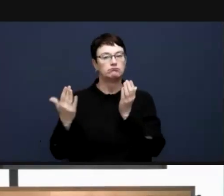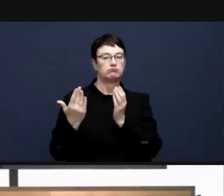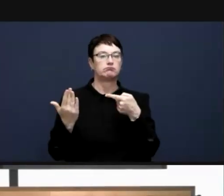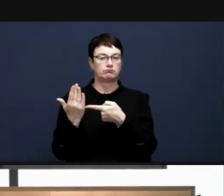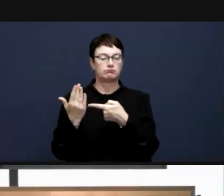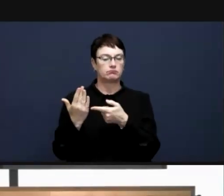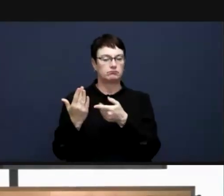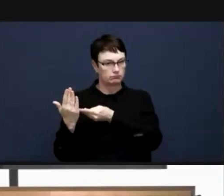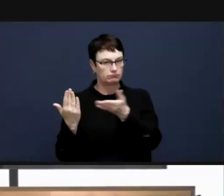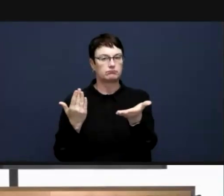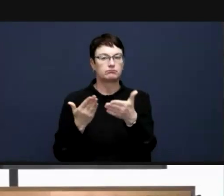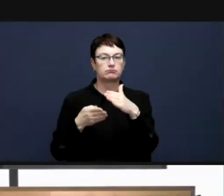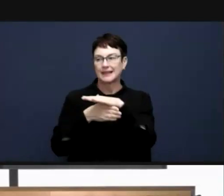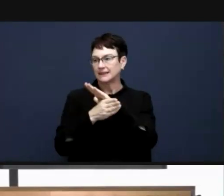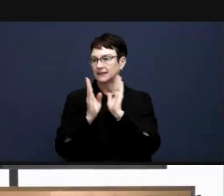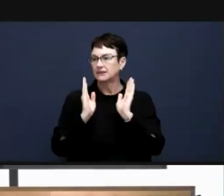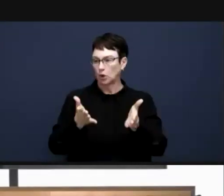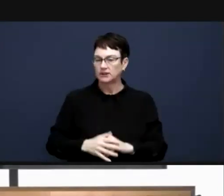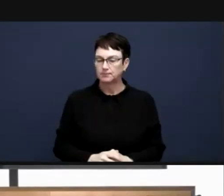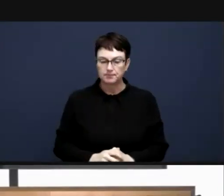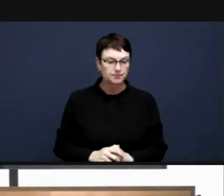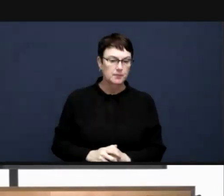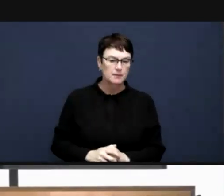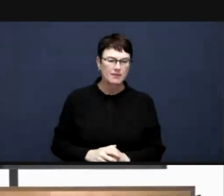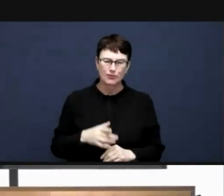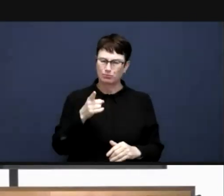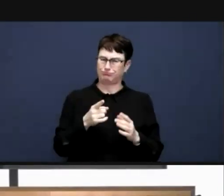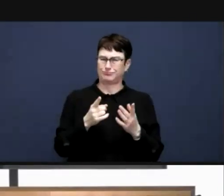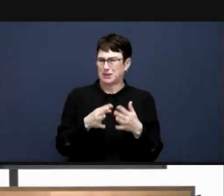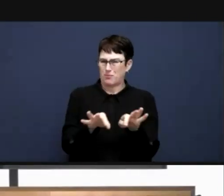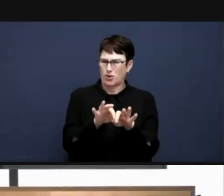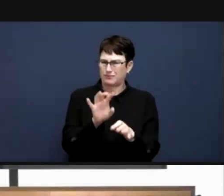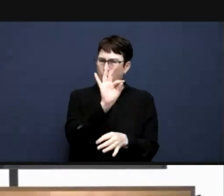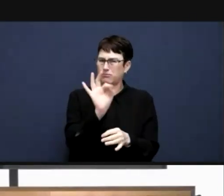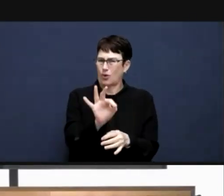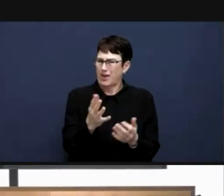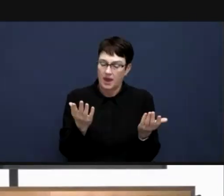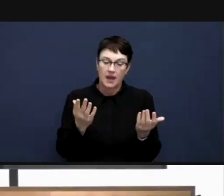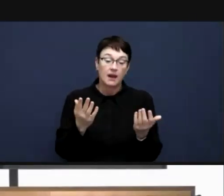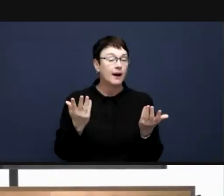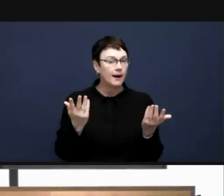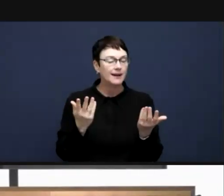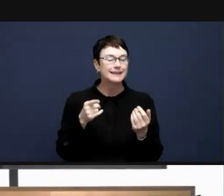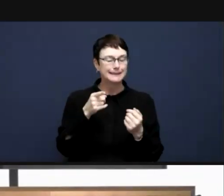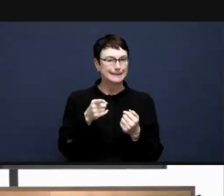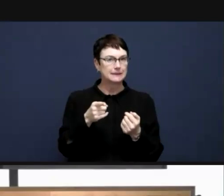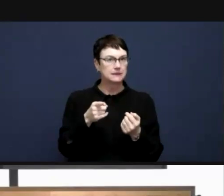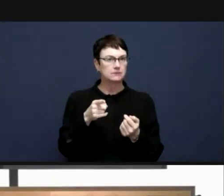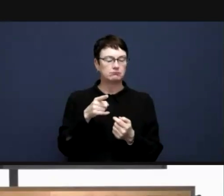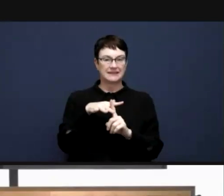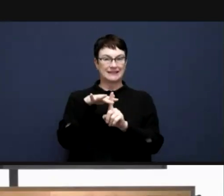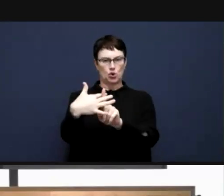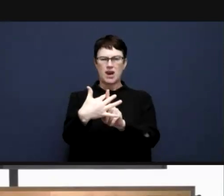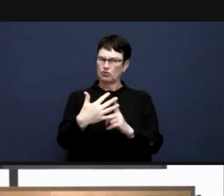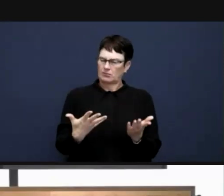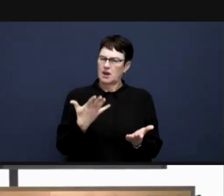needs it? Again, it goes back to when users need support service, it's a kind of a vulnerable situation. They might